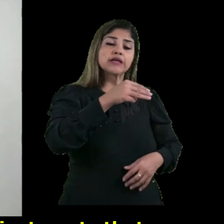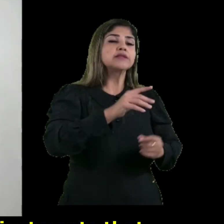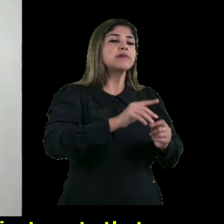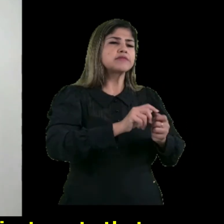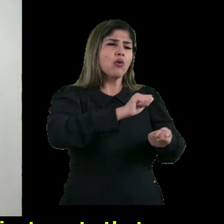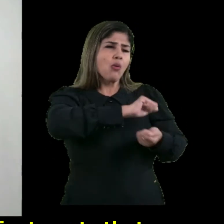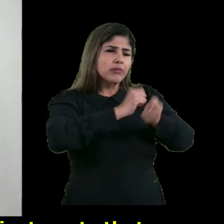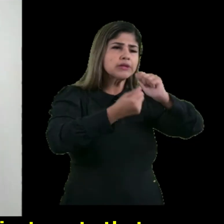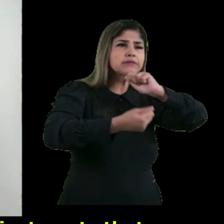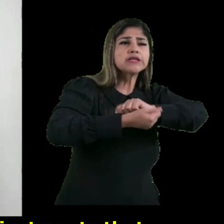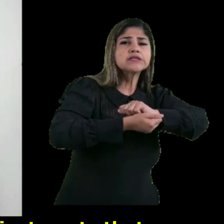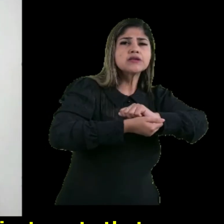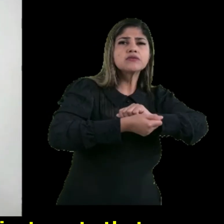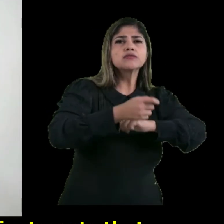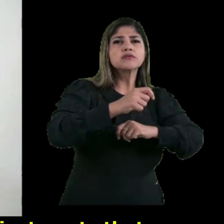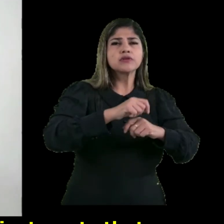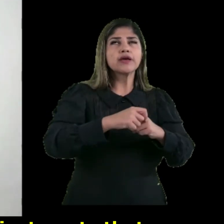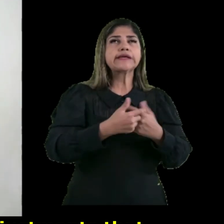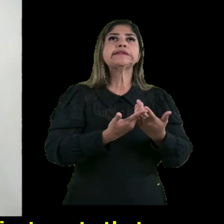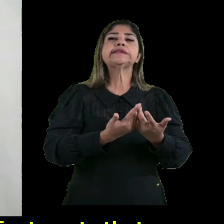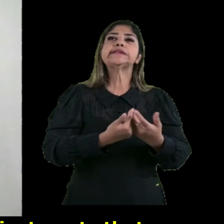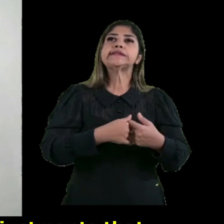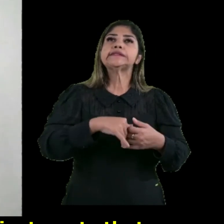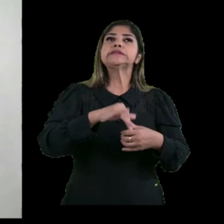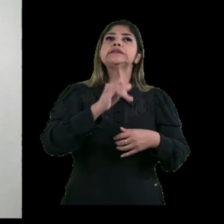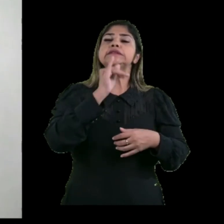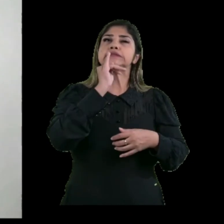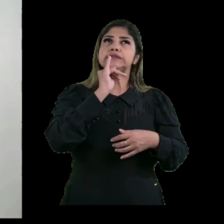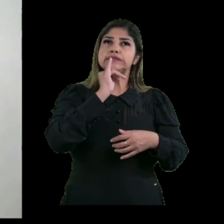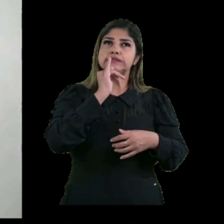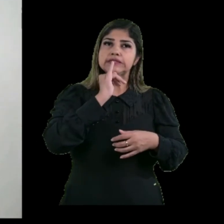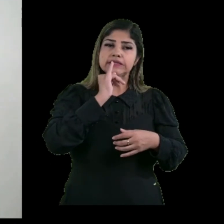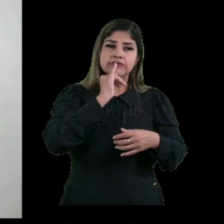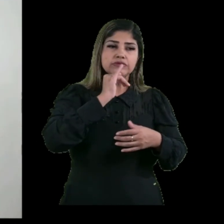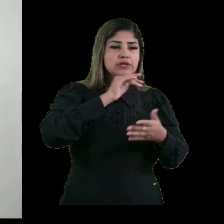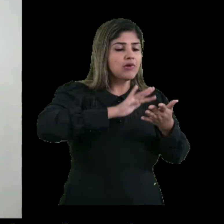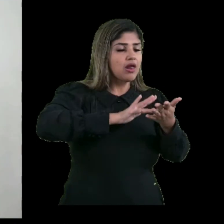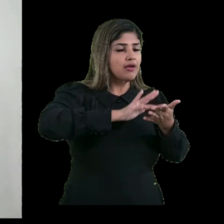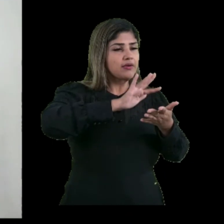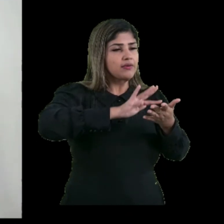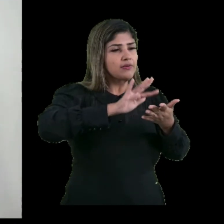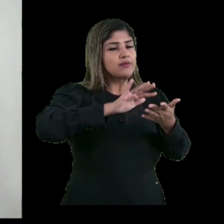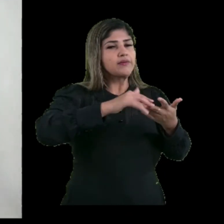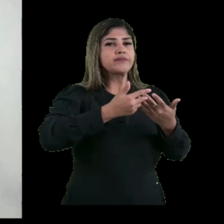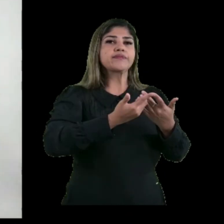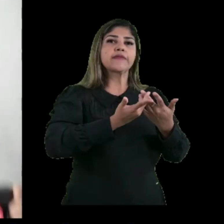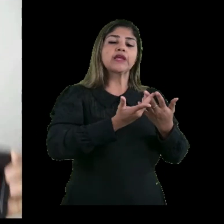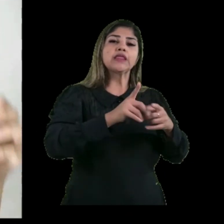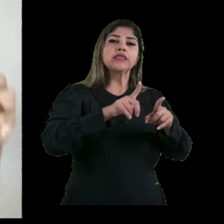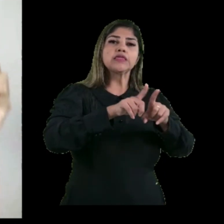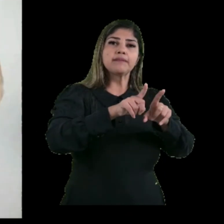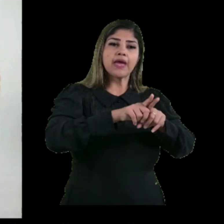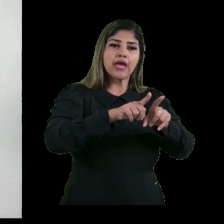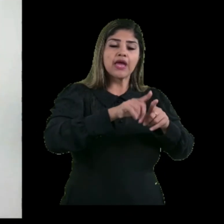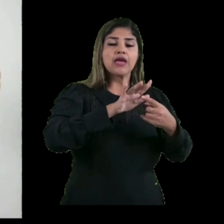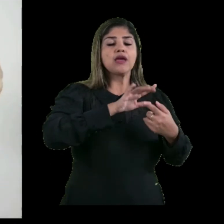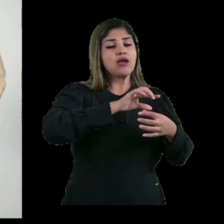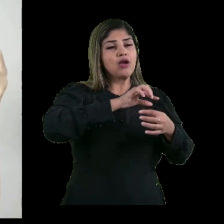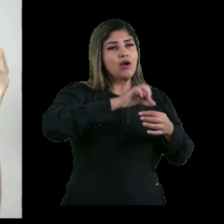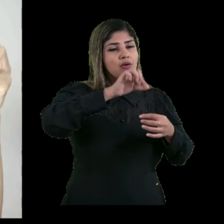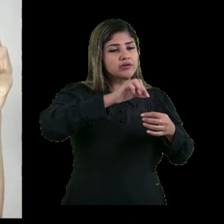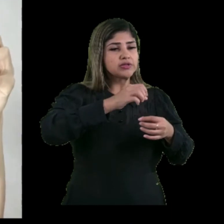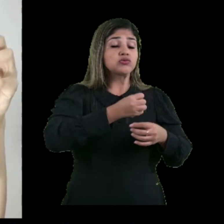some adjustments that sometimes are needed to be made. In this case, the use of a unit Soroban and